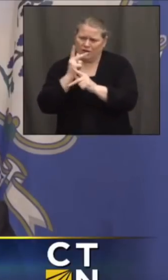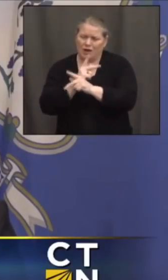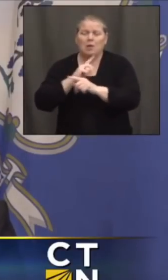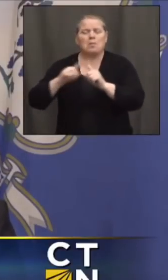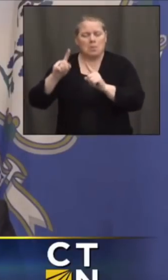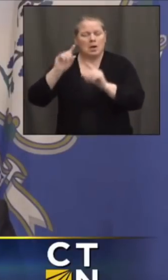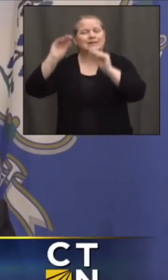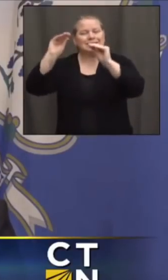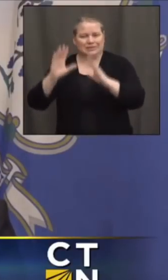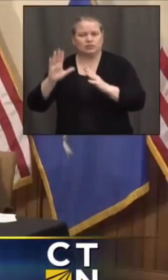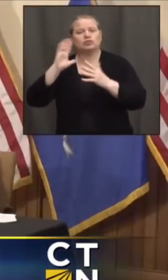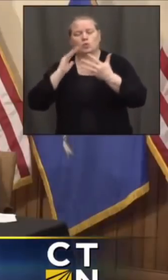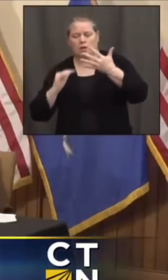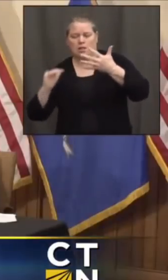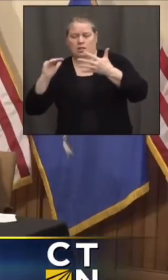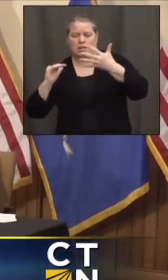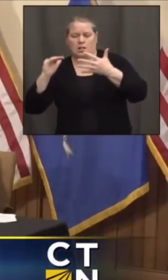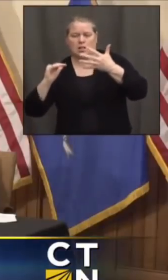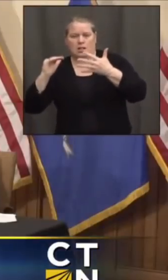group.